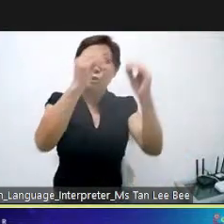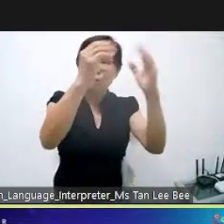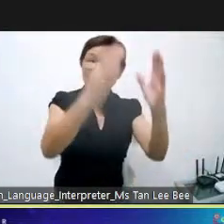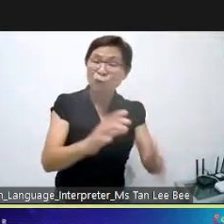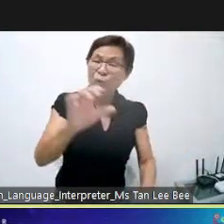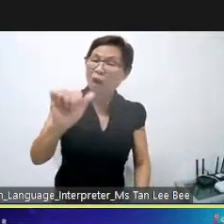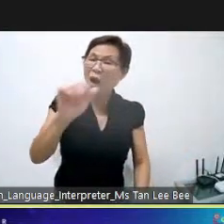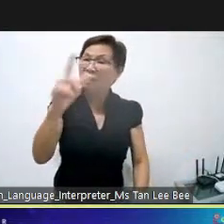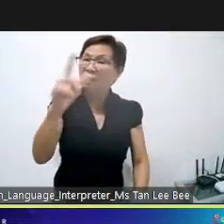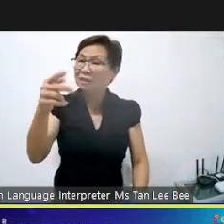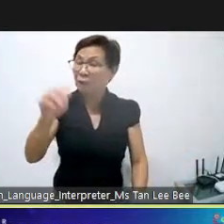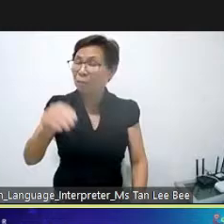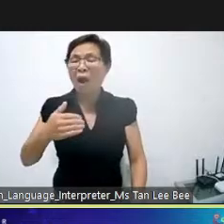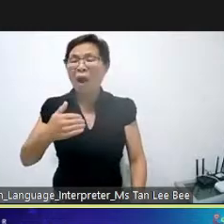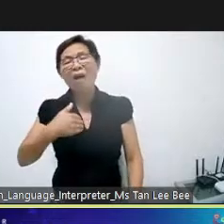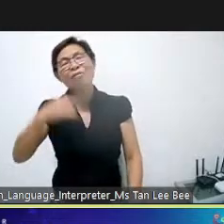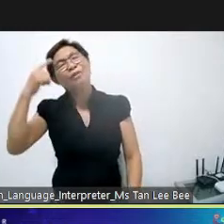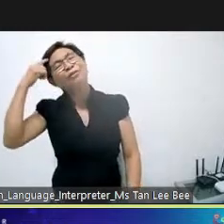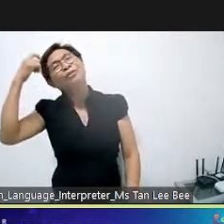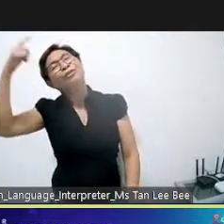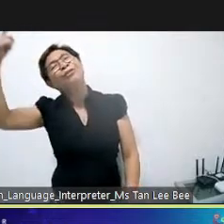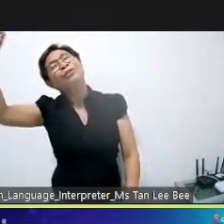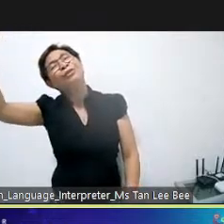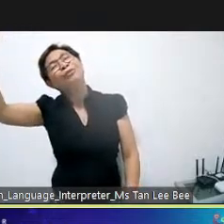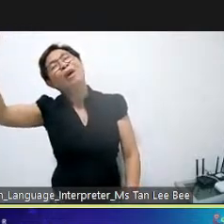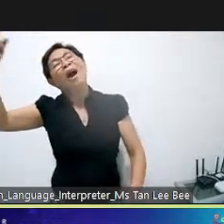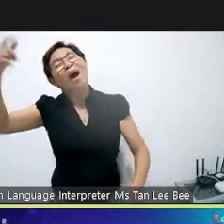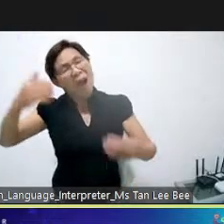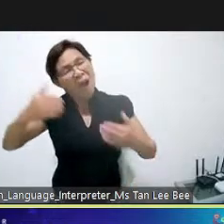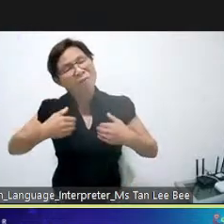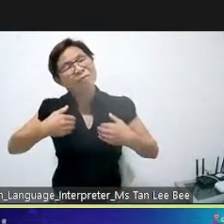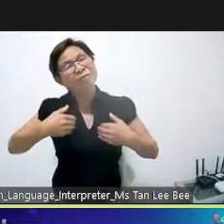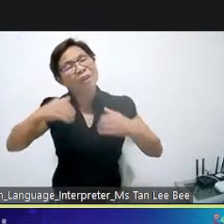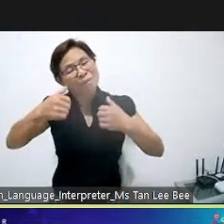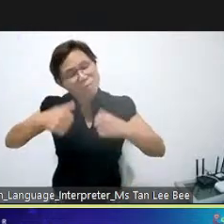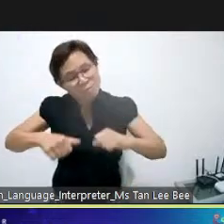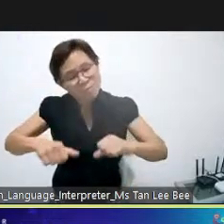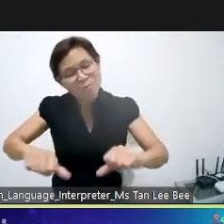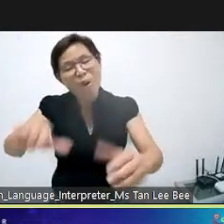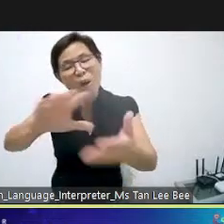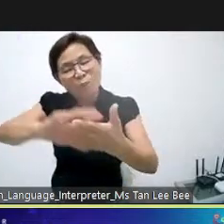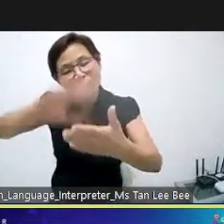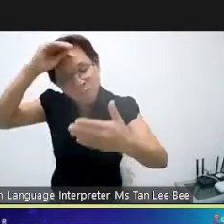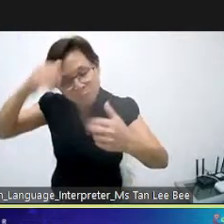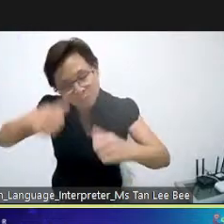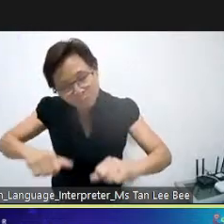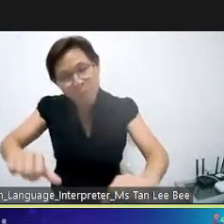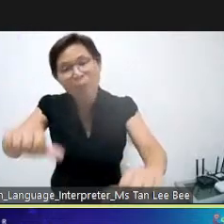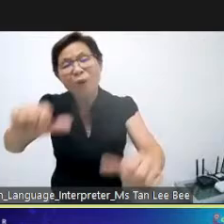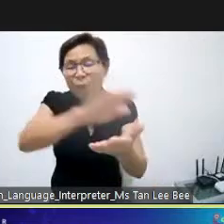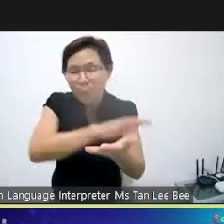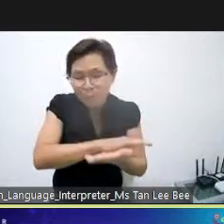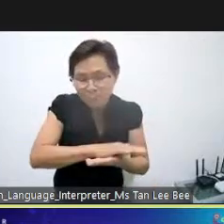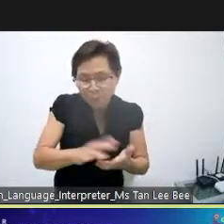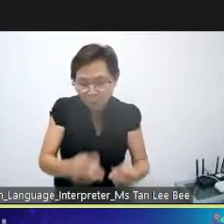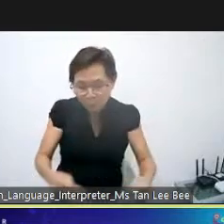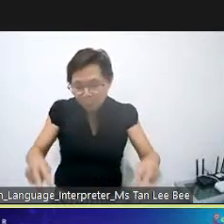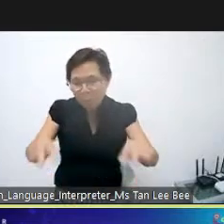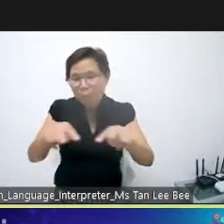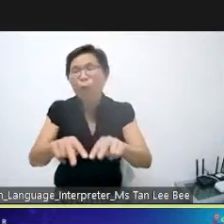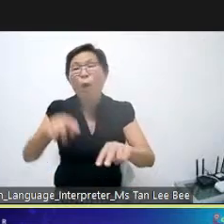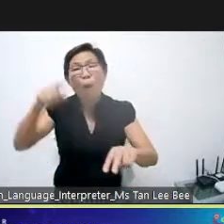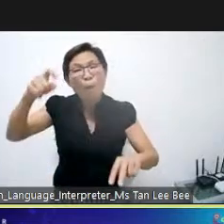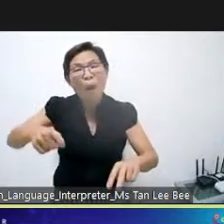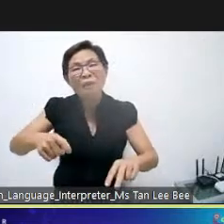have a dream, there will always be something to pursue. And that being said, he believes that the pure value in themselves must always